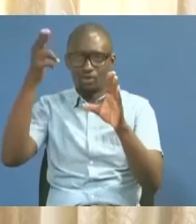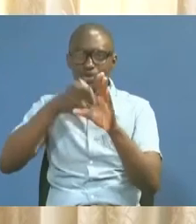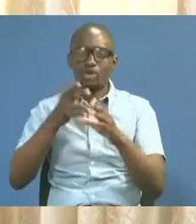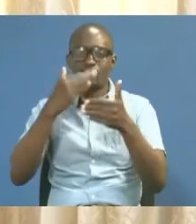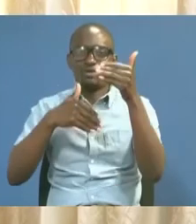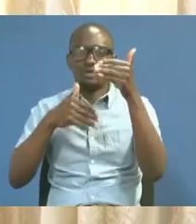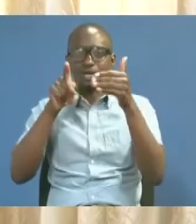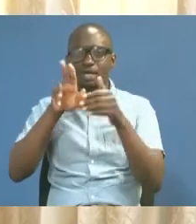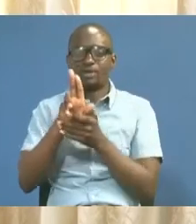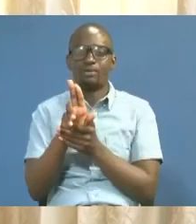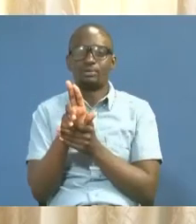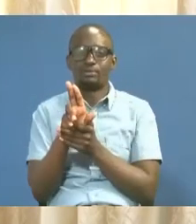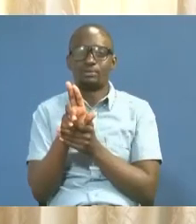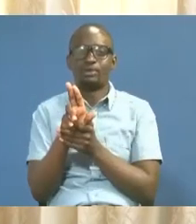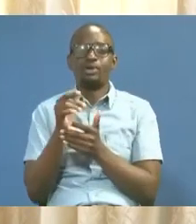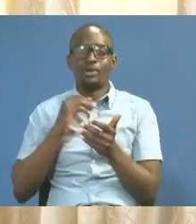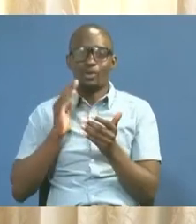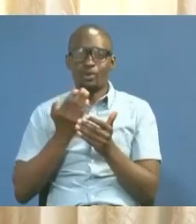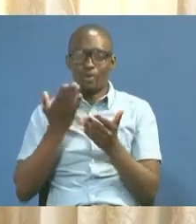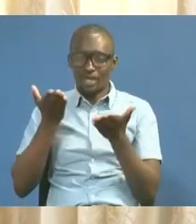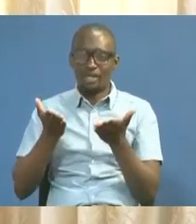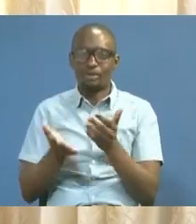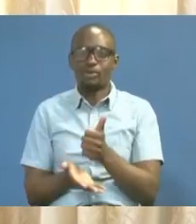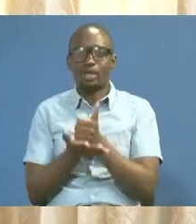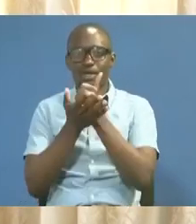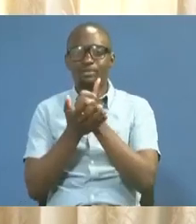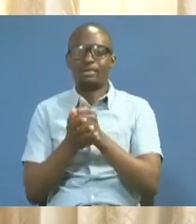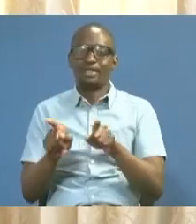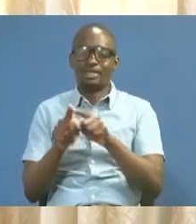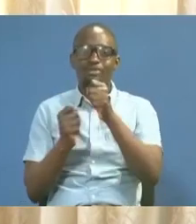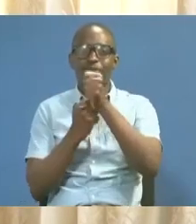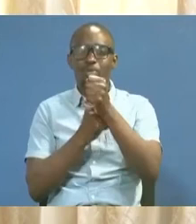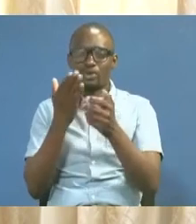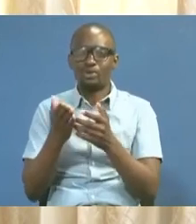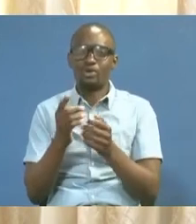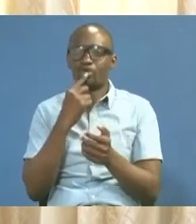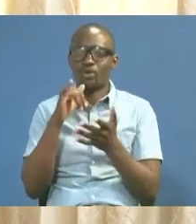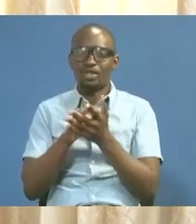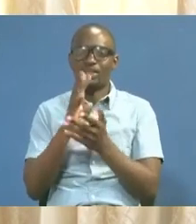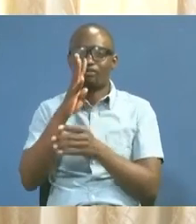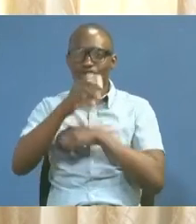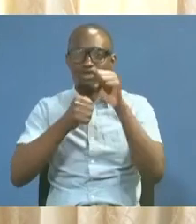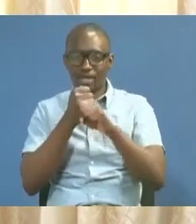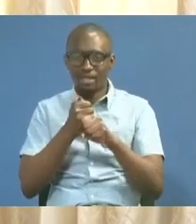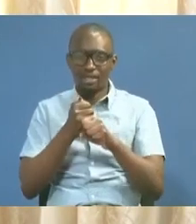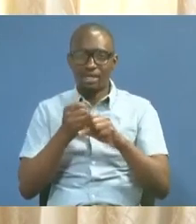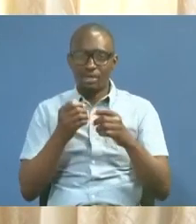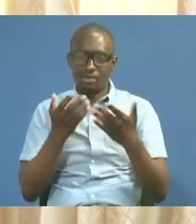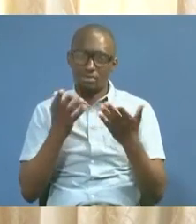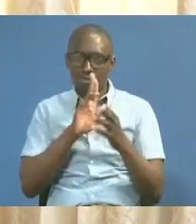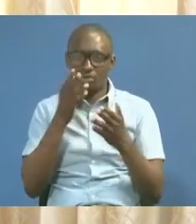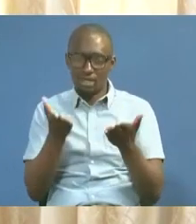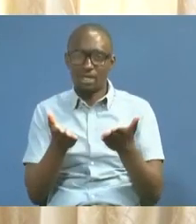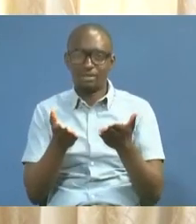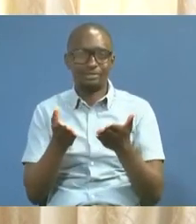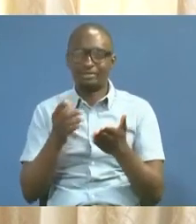you. We are here to assist you so that these 4 years that you'll be with us will be fruitful years that you will